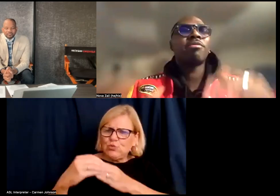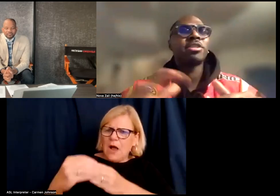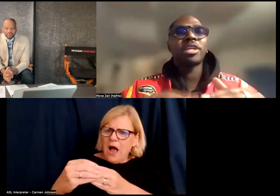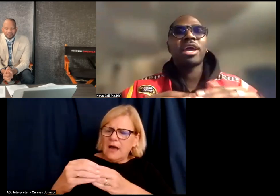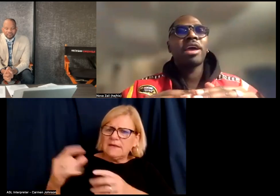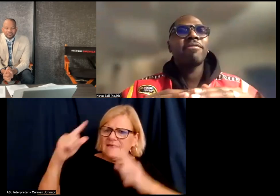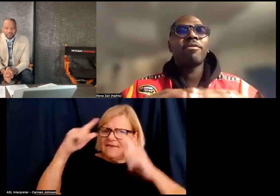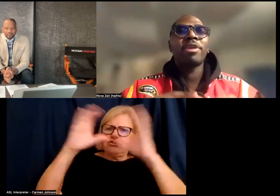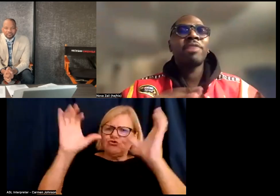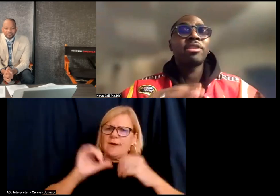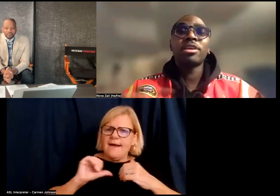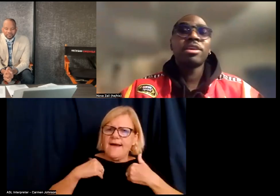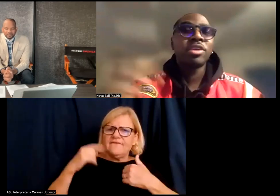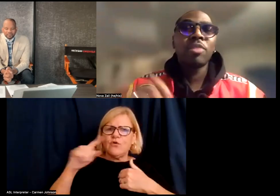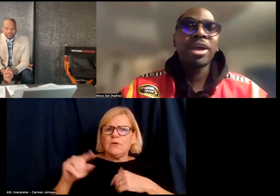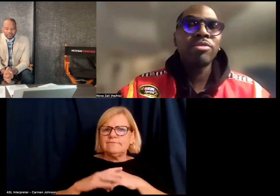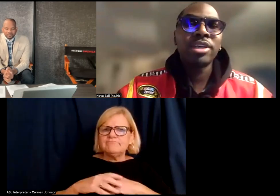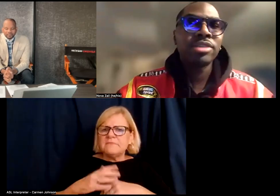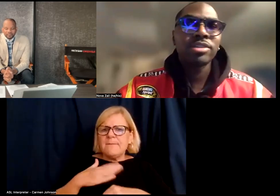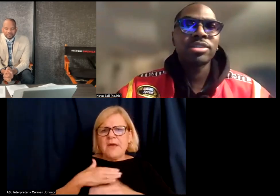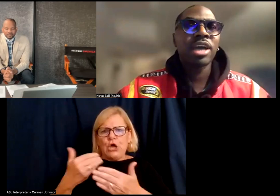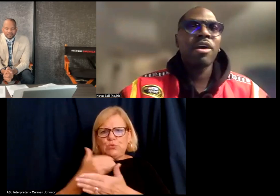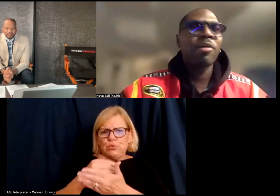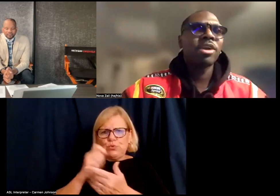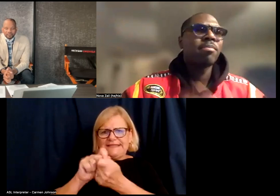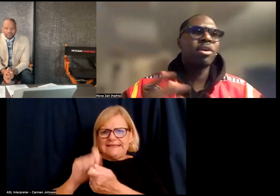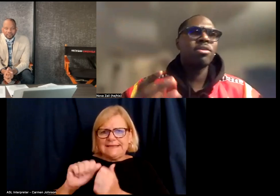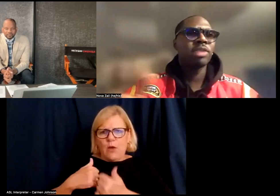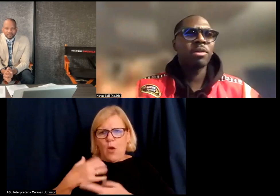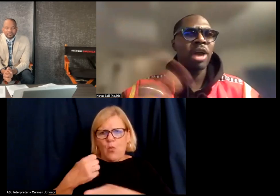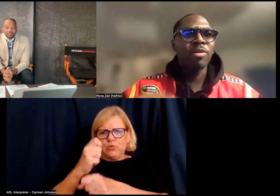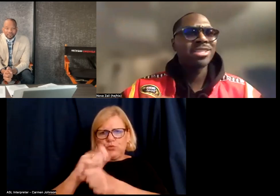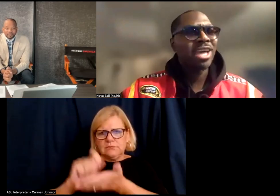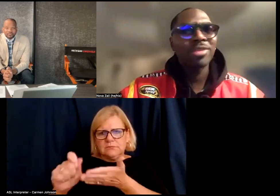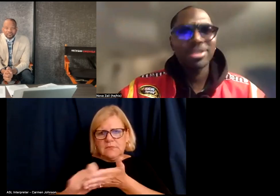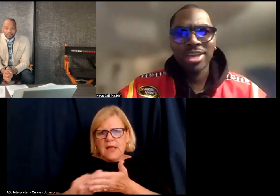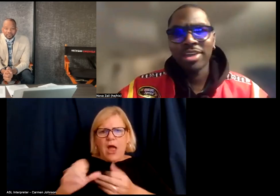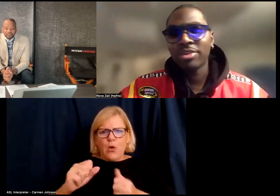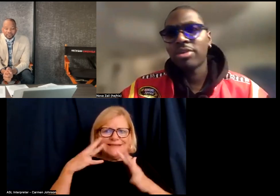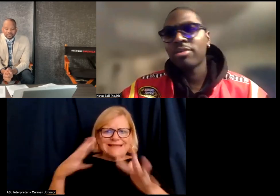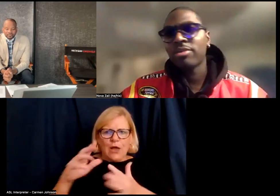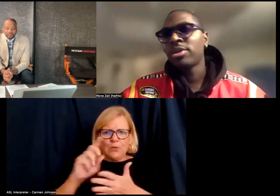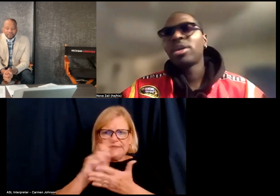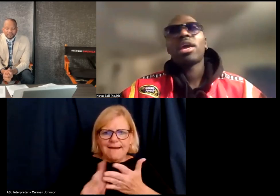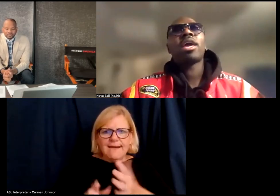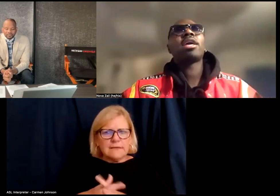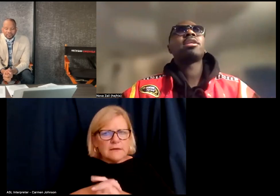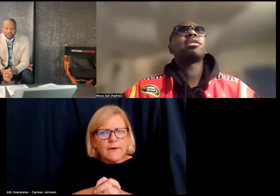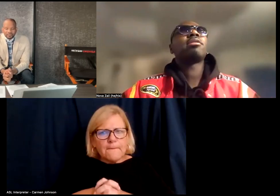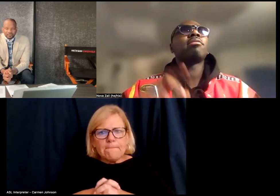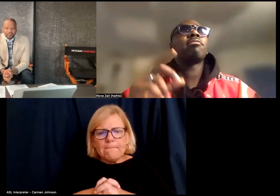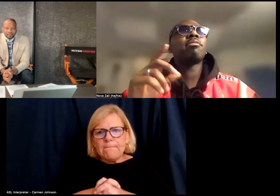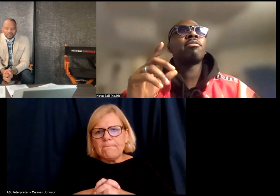overall vision that I have for even minute details as to how I want to compose and how I want to sound design,